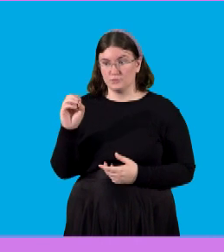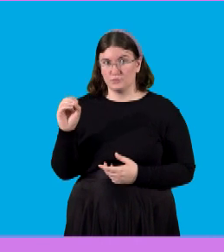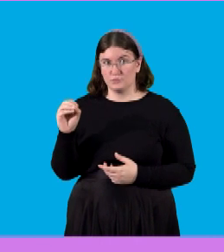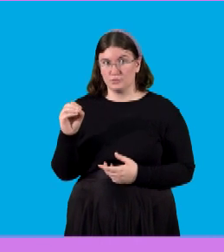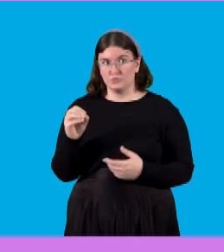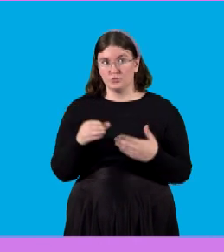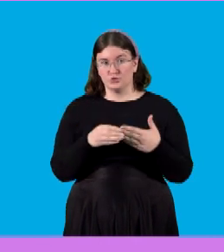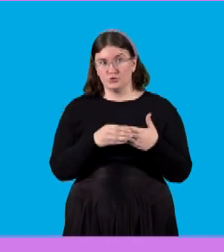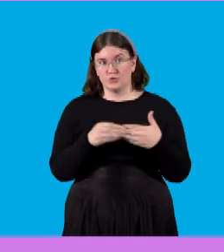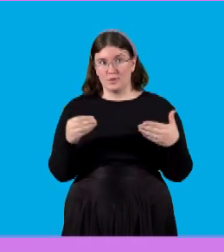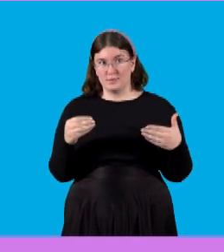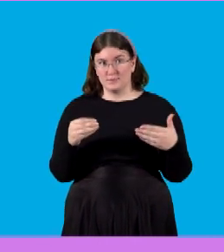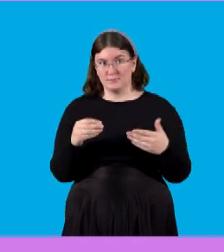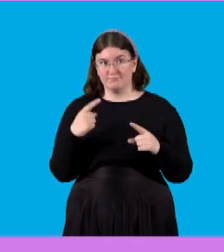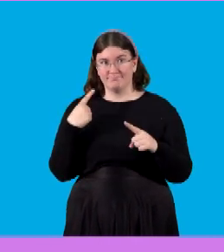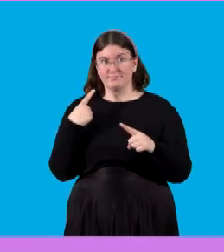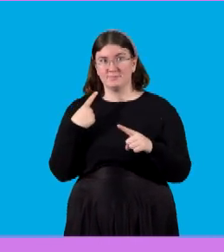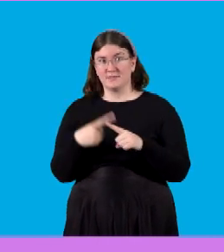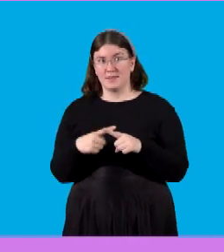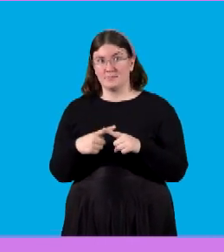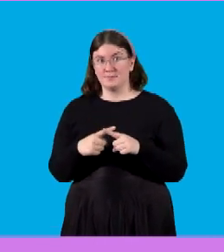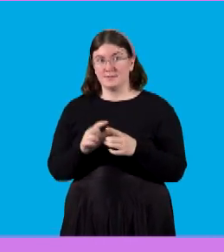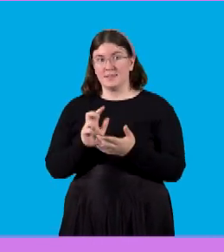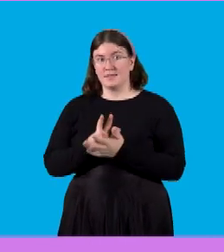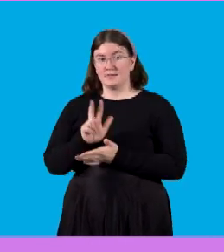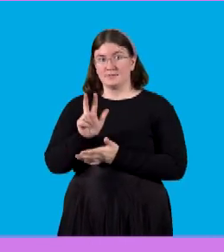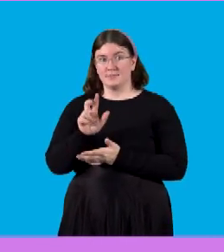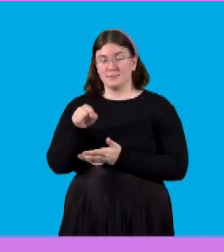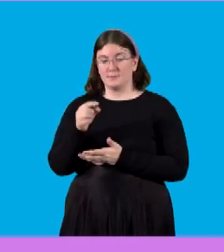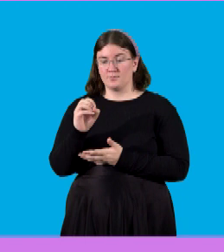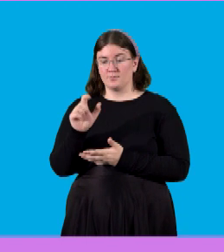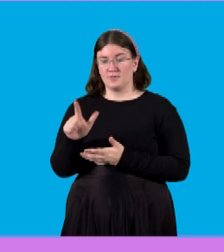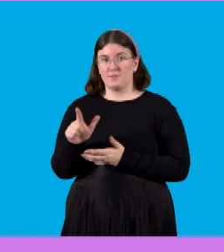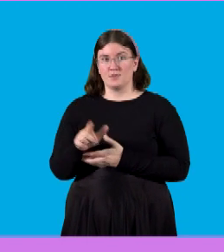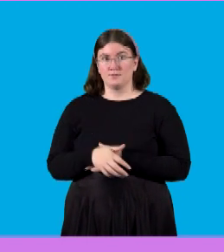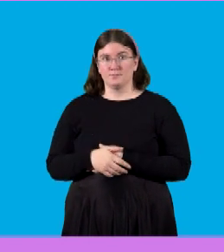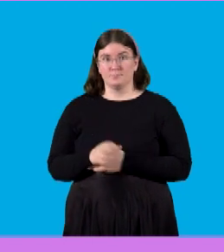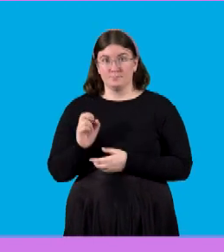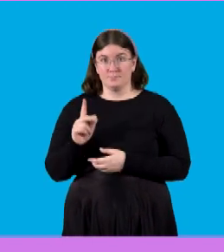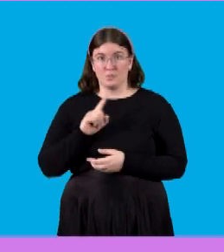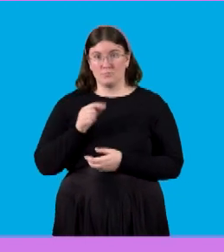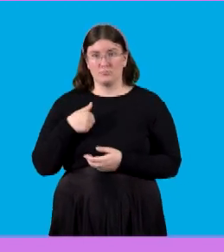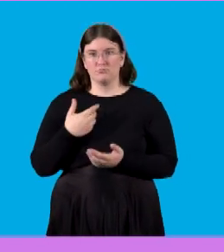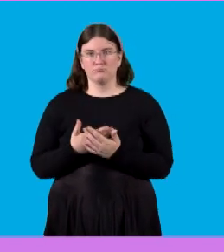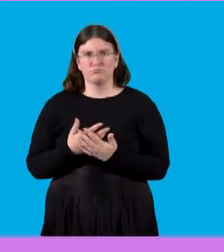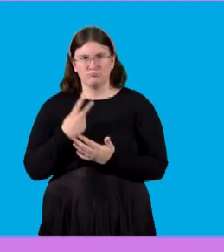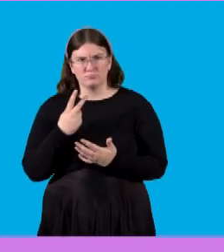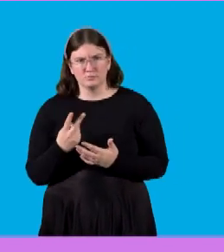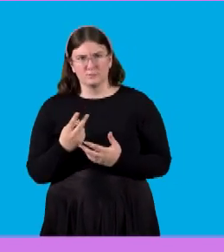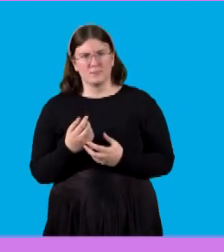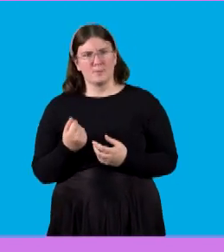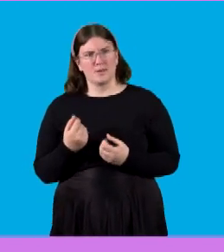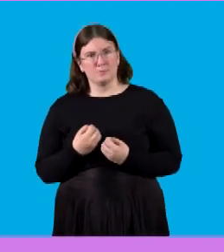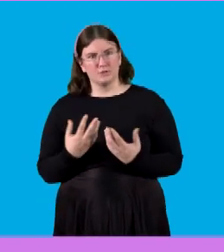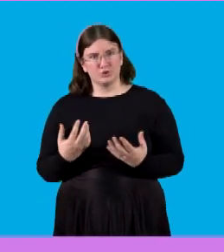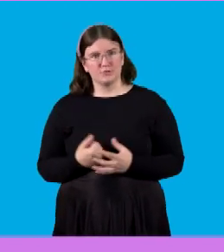1,200 US dollars and I multiply by the exchange rate here of 1807. Okay, to see how much that will be worth